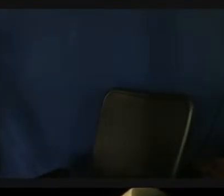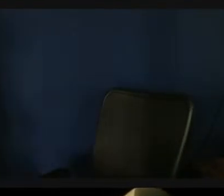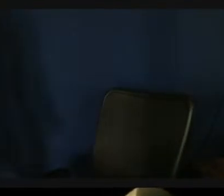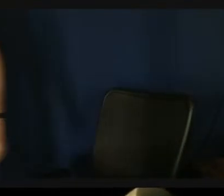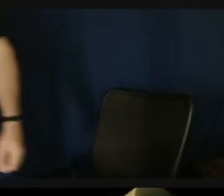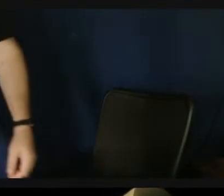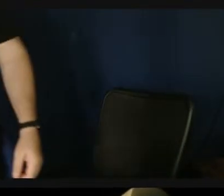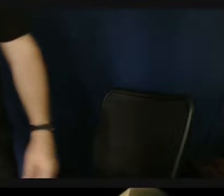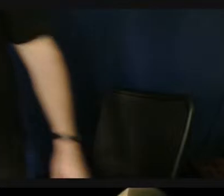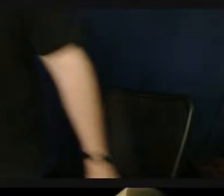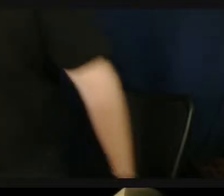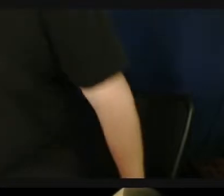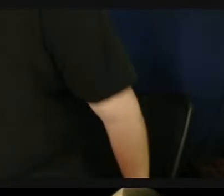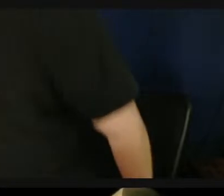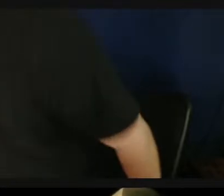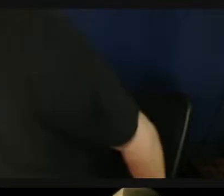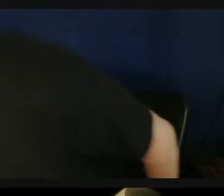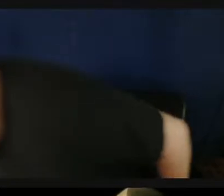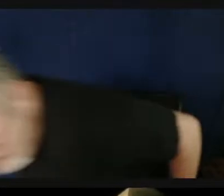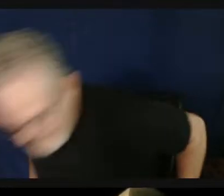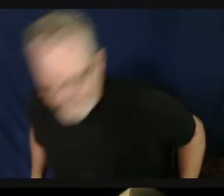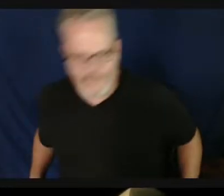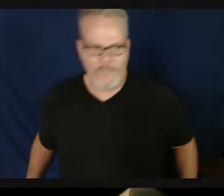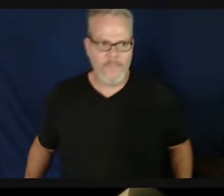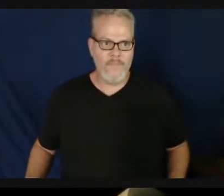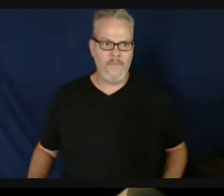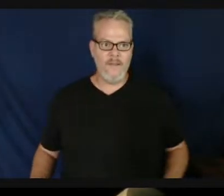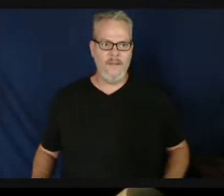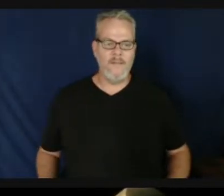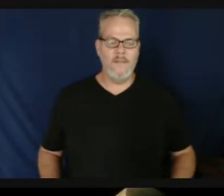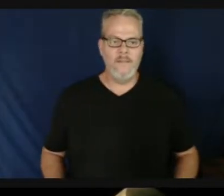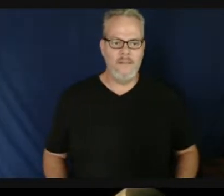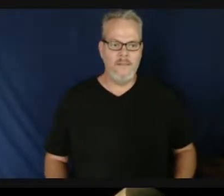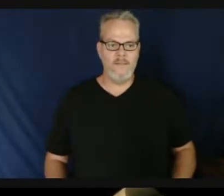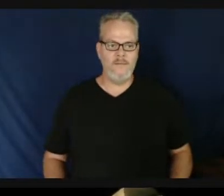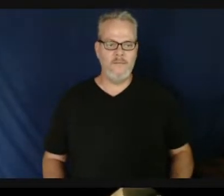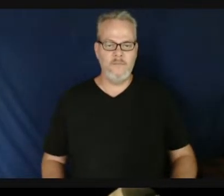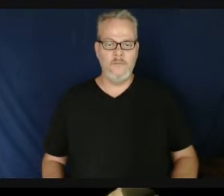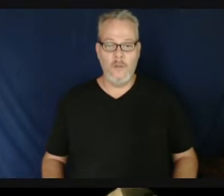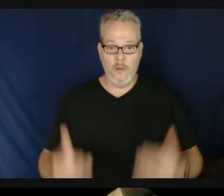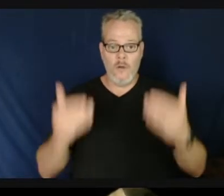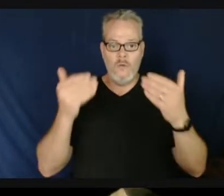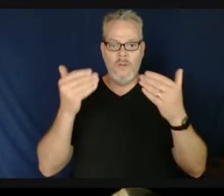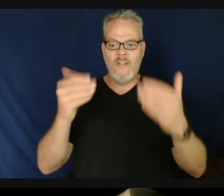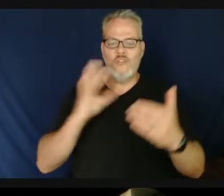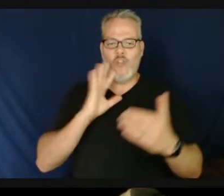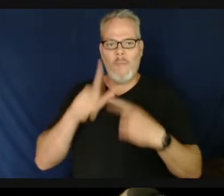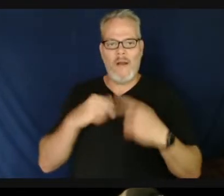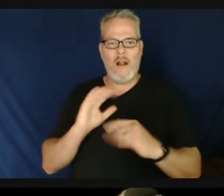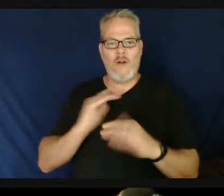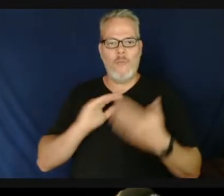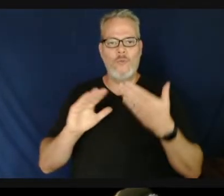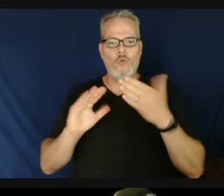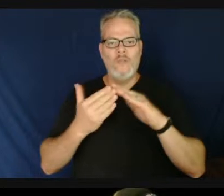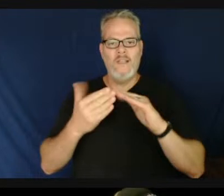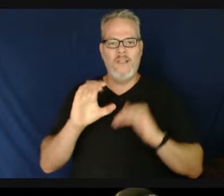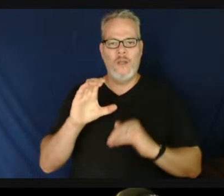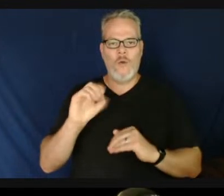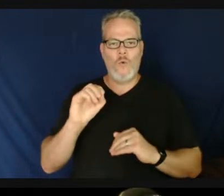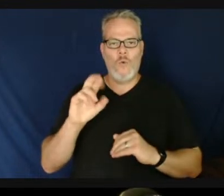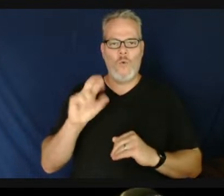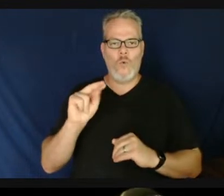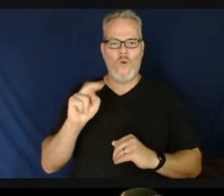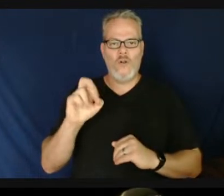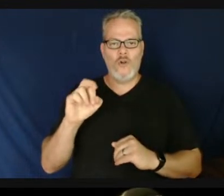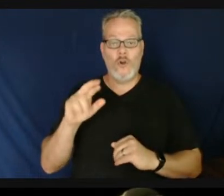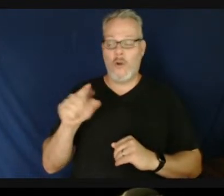going on and the progress. All right, let's jump into our community corner. So Philip